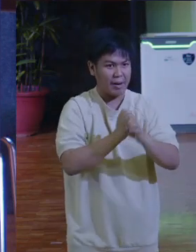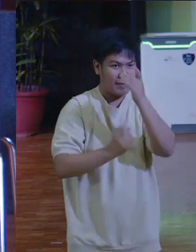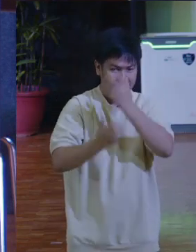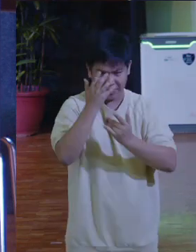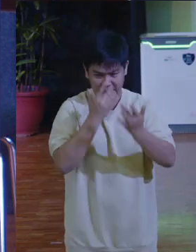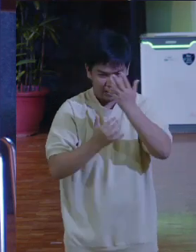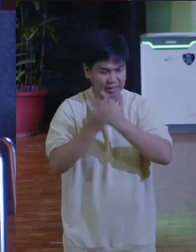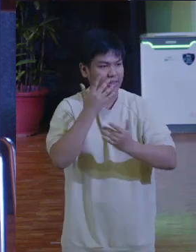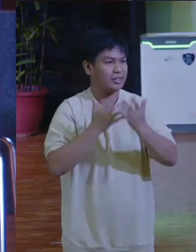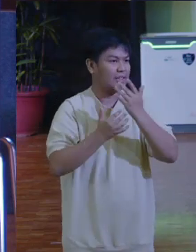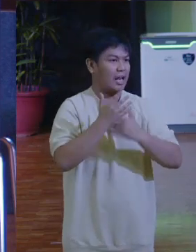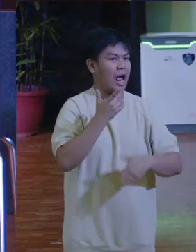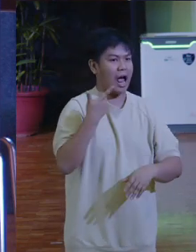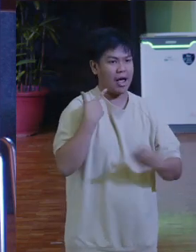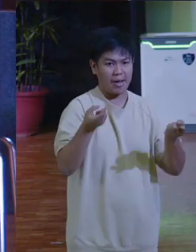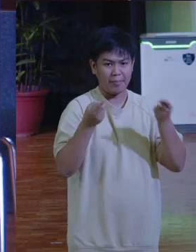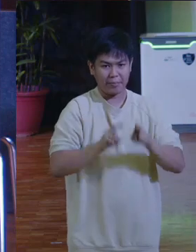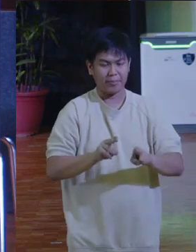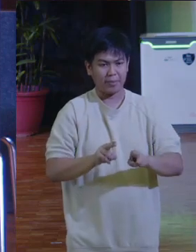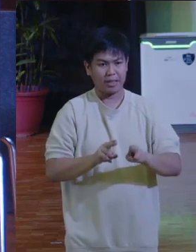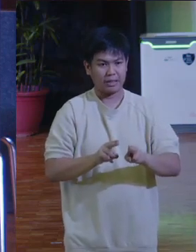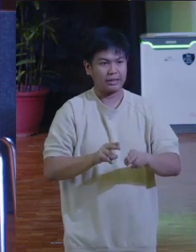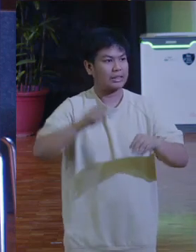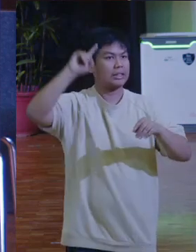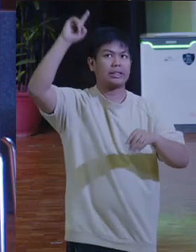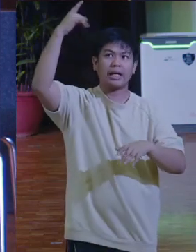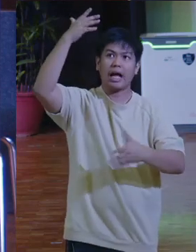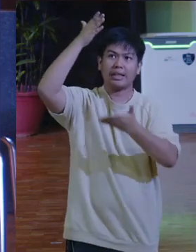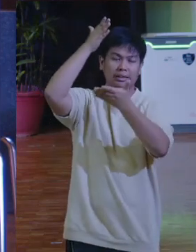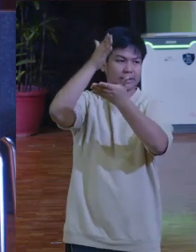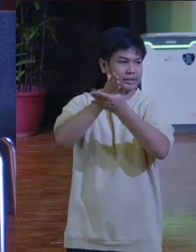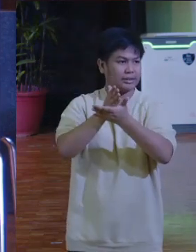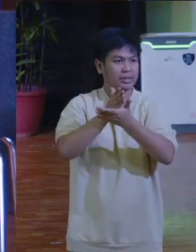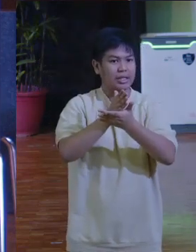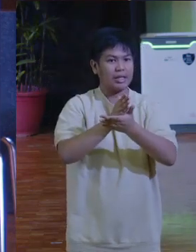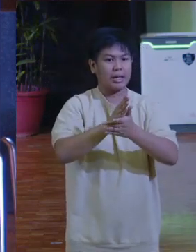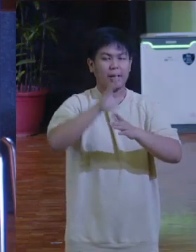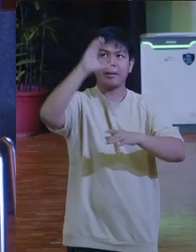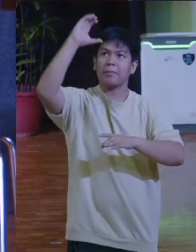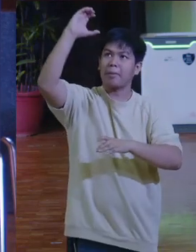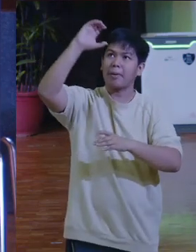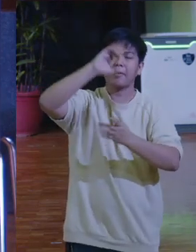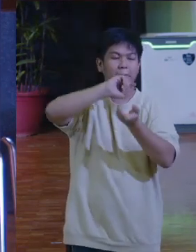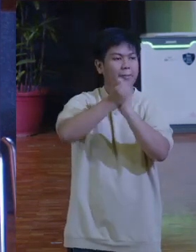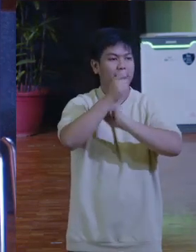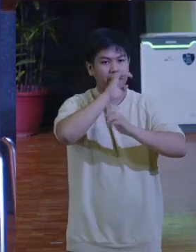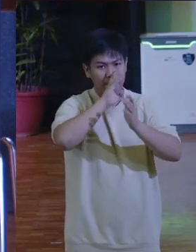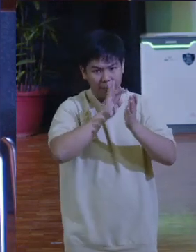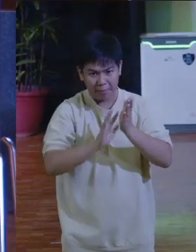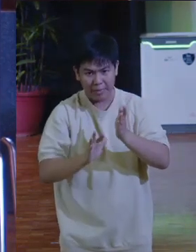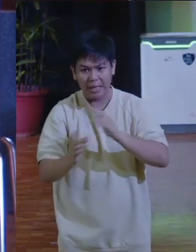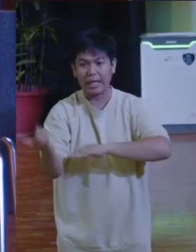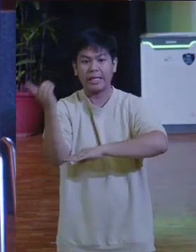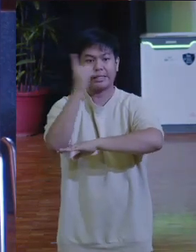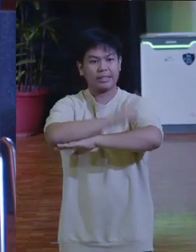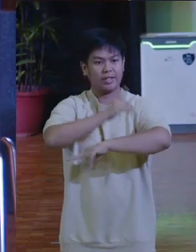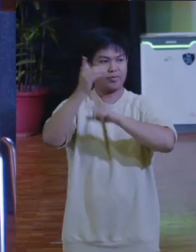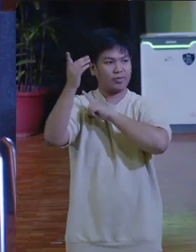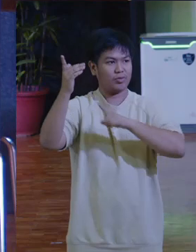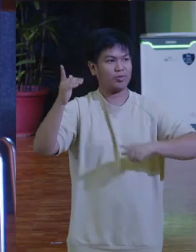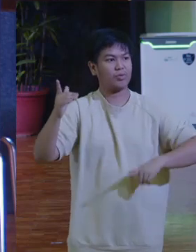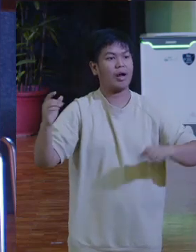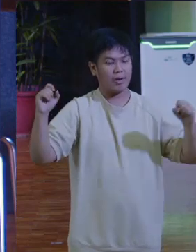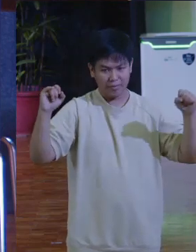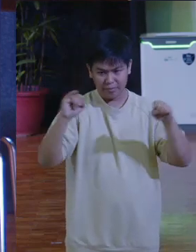and columns of smoke. The sun shall be turned to darkness and the moon to blood before the great and awesome day of the Lord